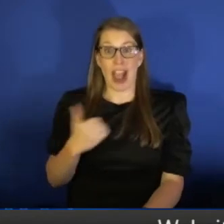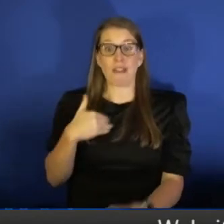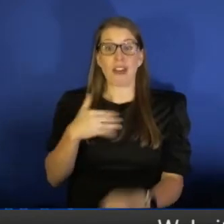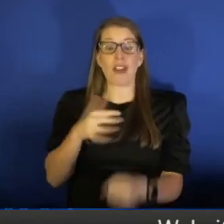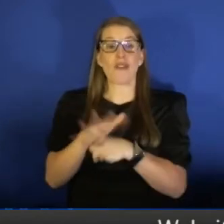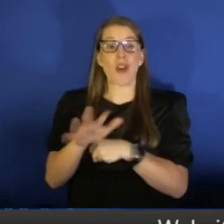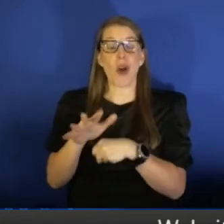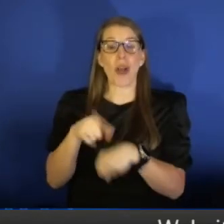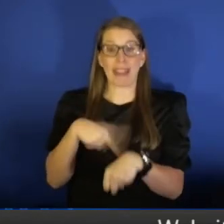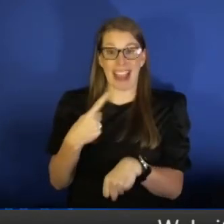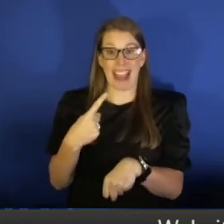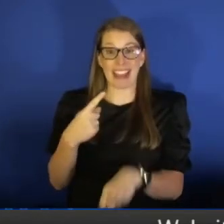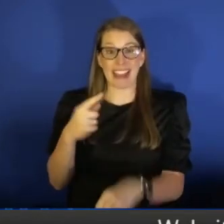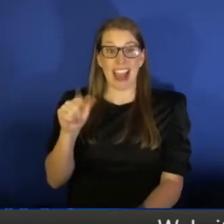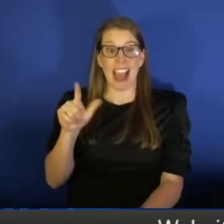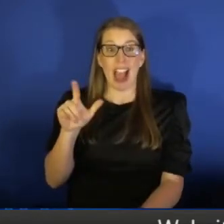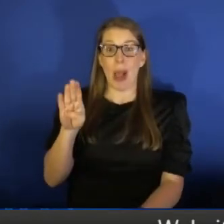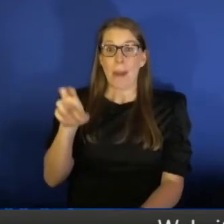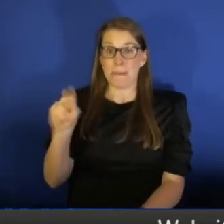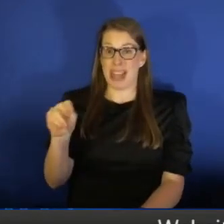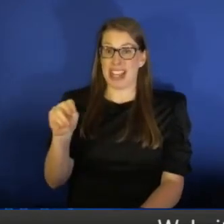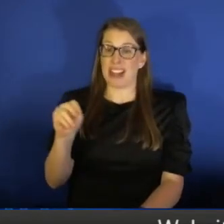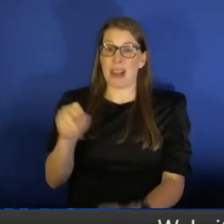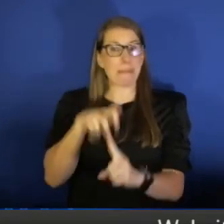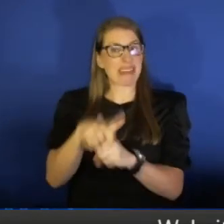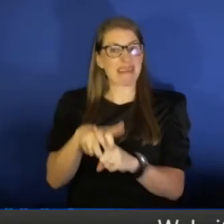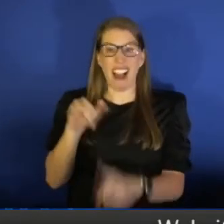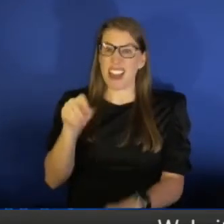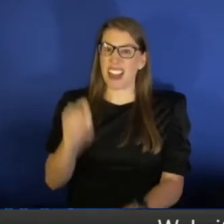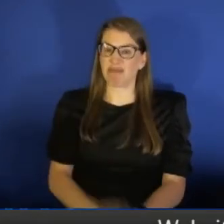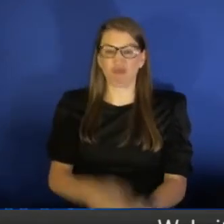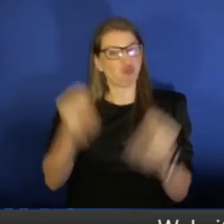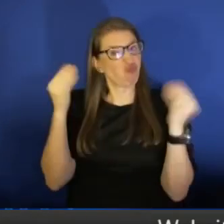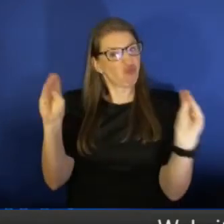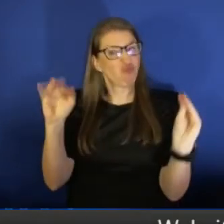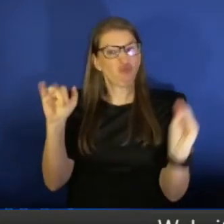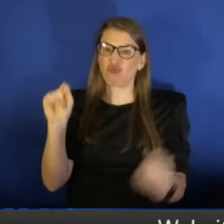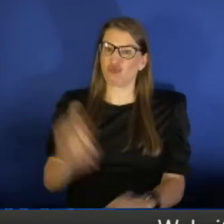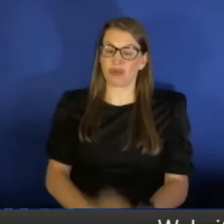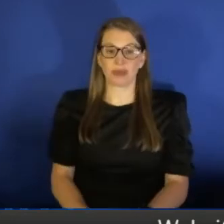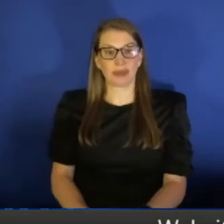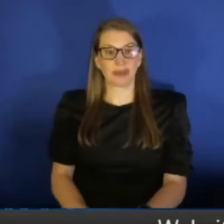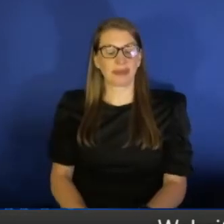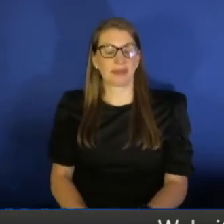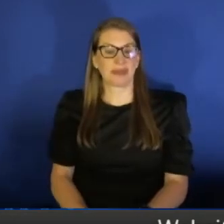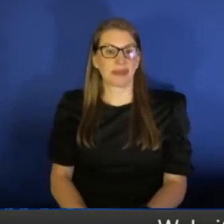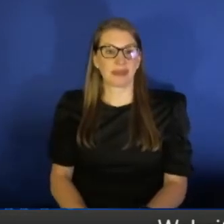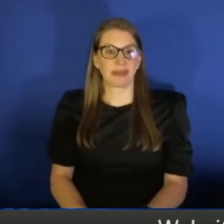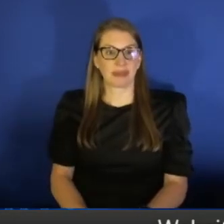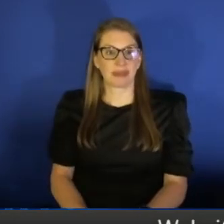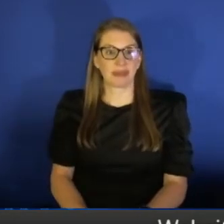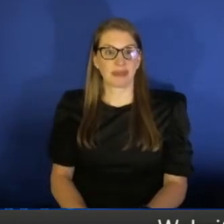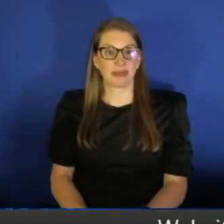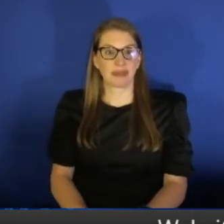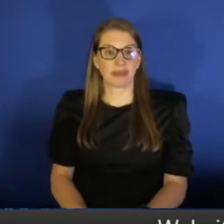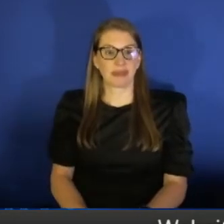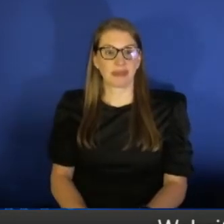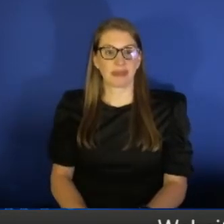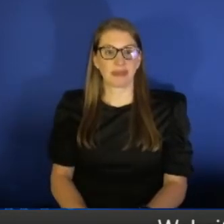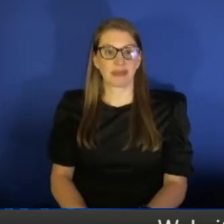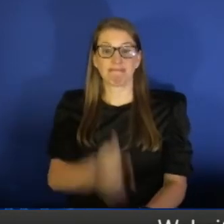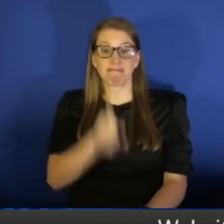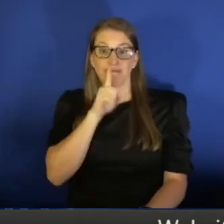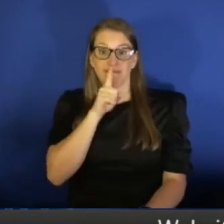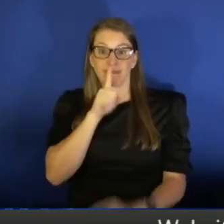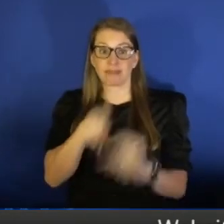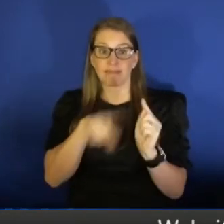will say, gotta plug it. Absolutely. And this, all I'm going to say is too, I can't quite talk about too much yet, but this is the first